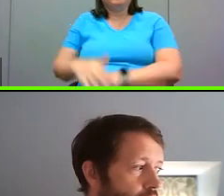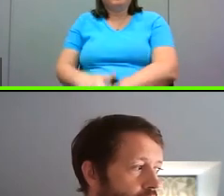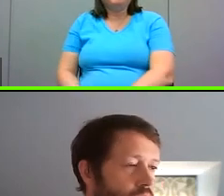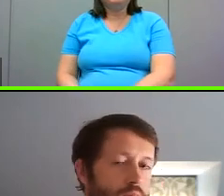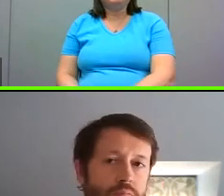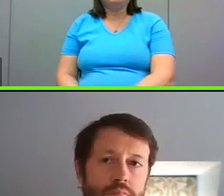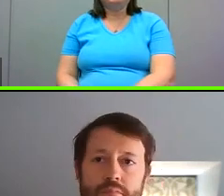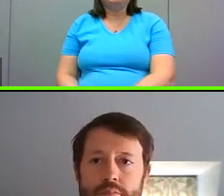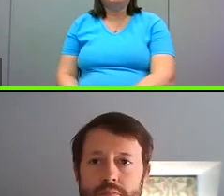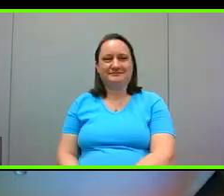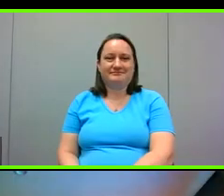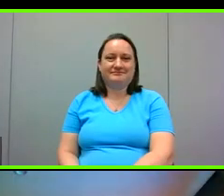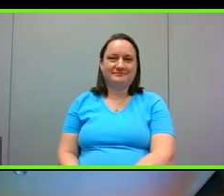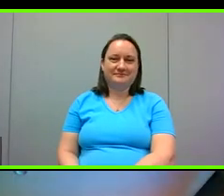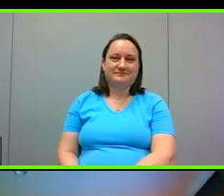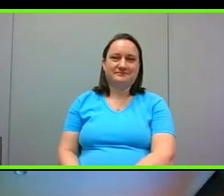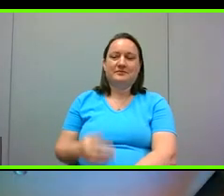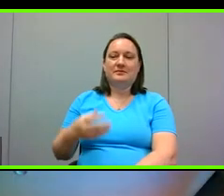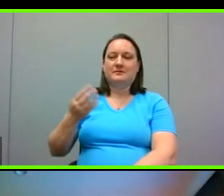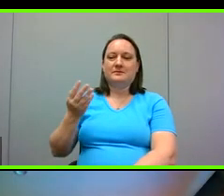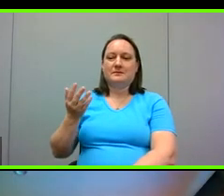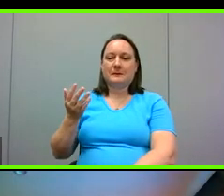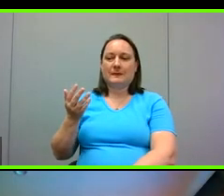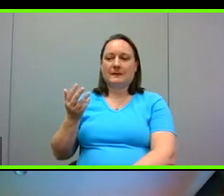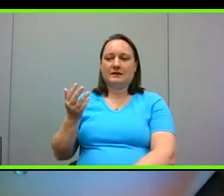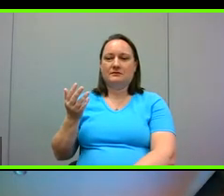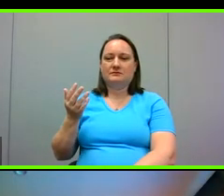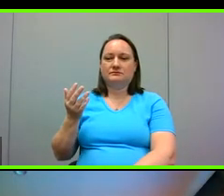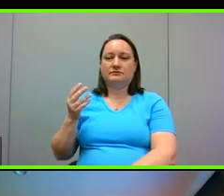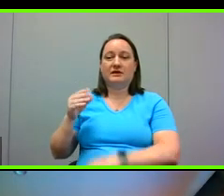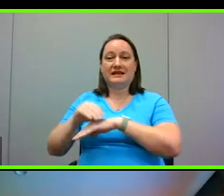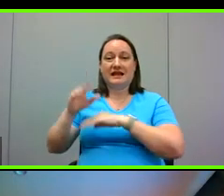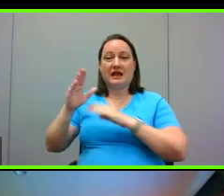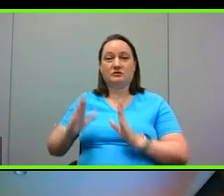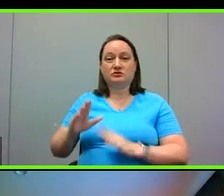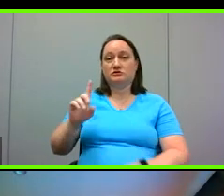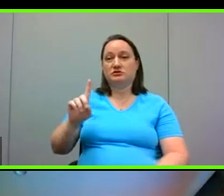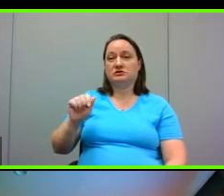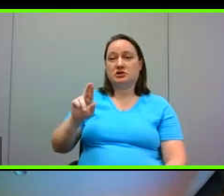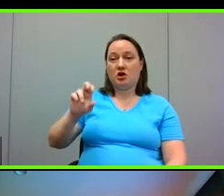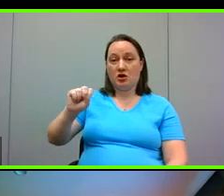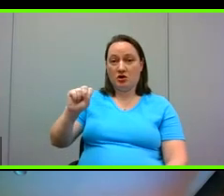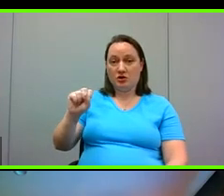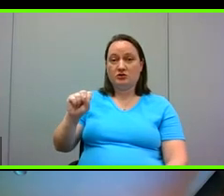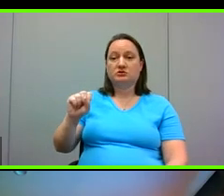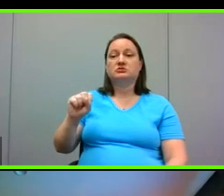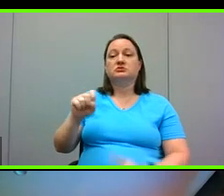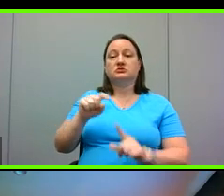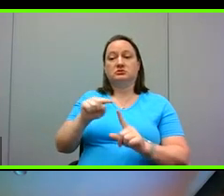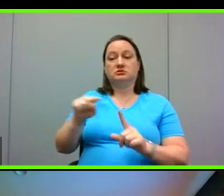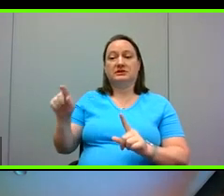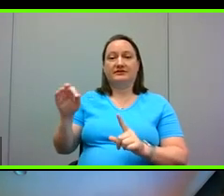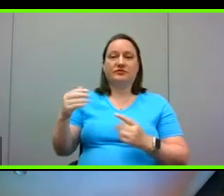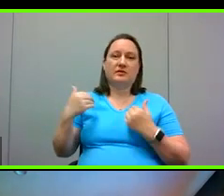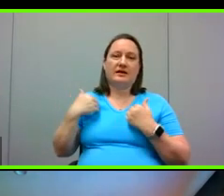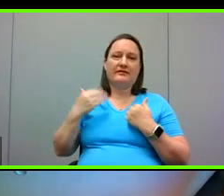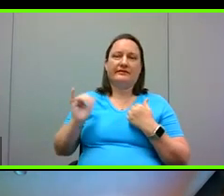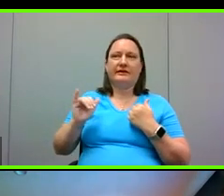Just, for the counselors and the DARS staff, those that you have like the pre-ETS